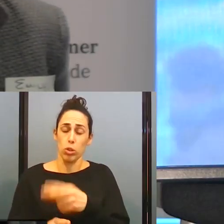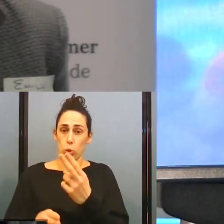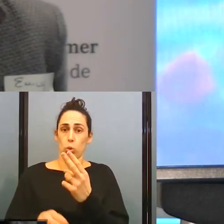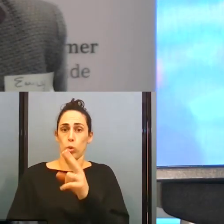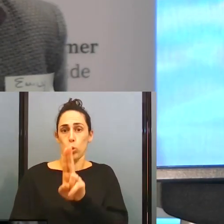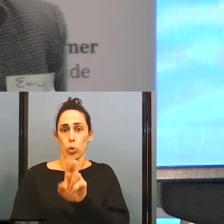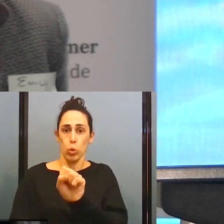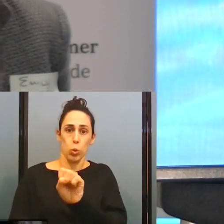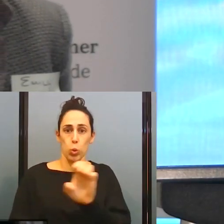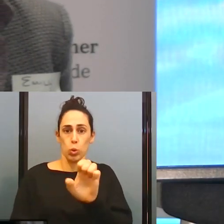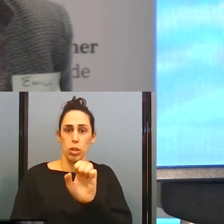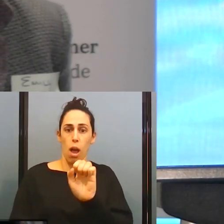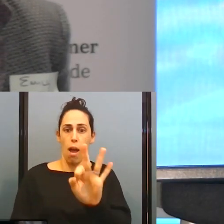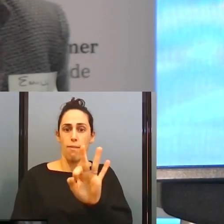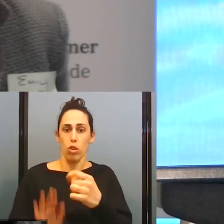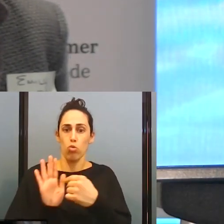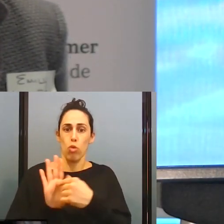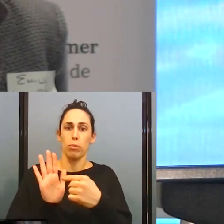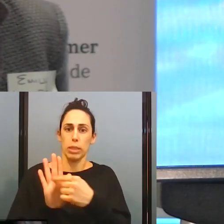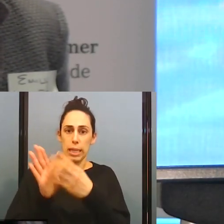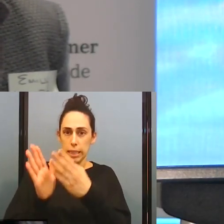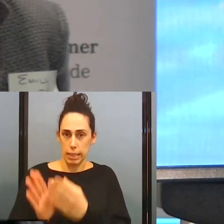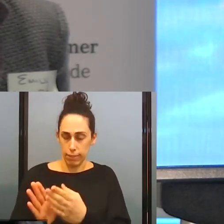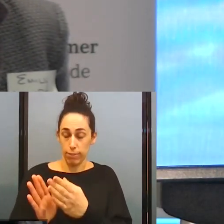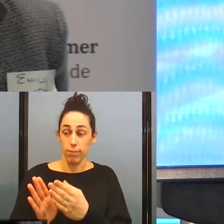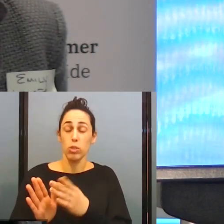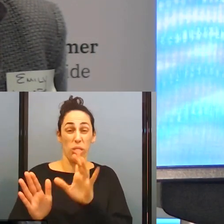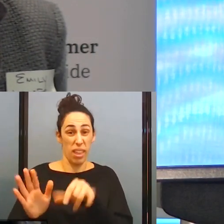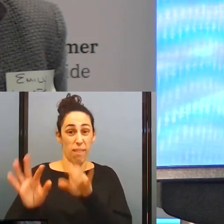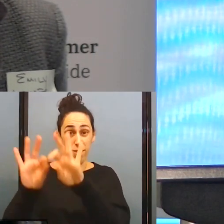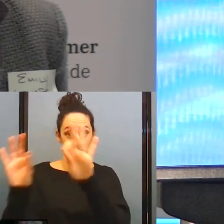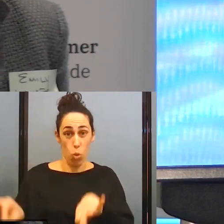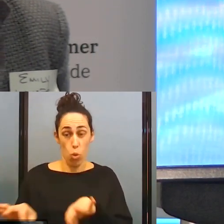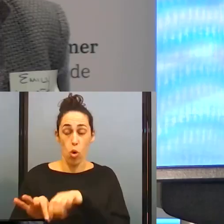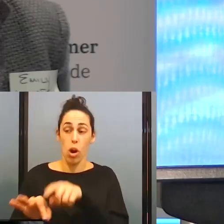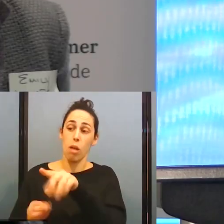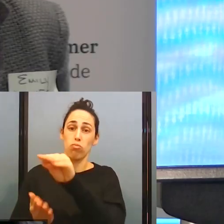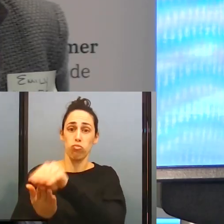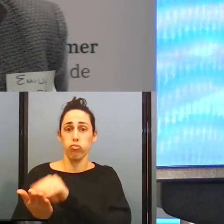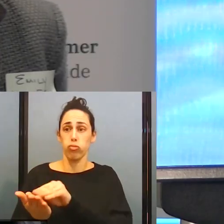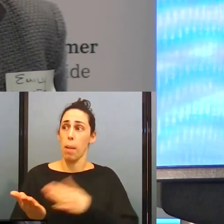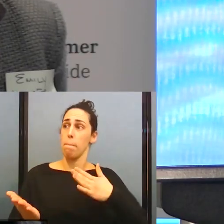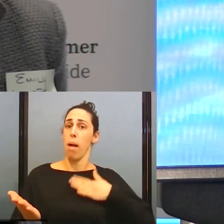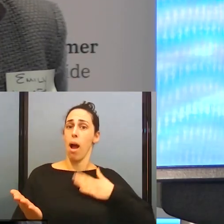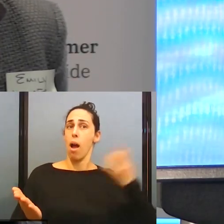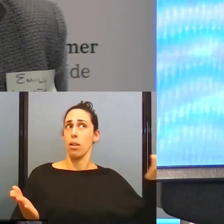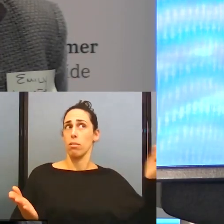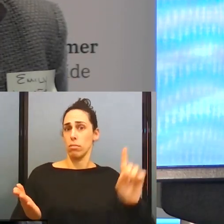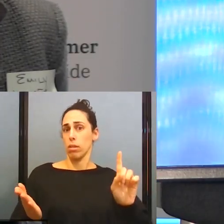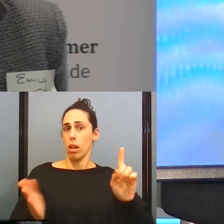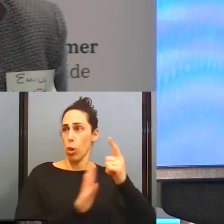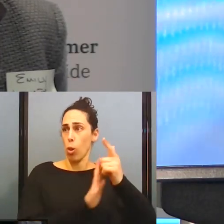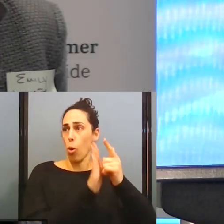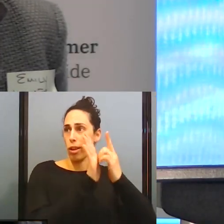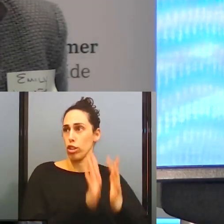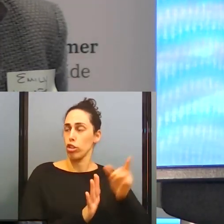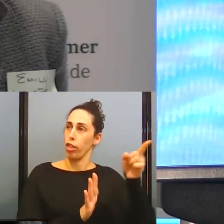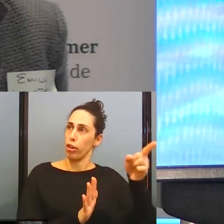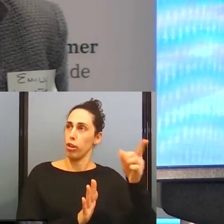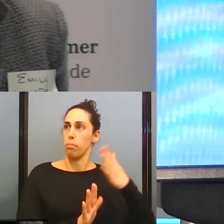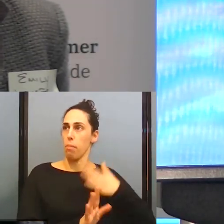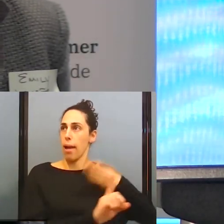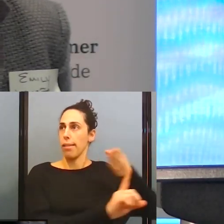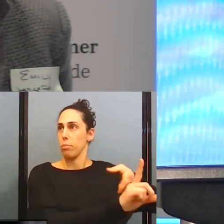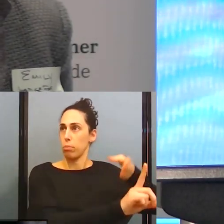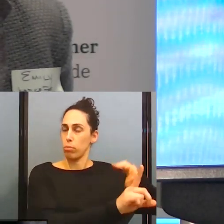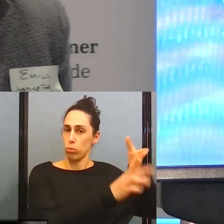say, this lawyer is my person, contact my person, they're the one representing me. And over recent years, we've seen a